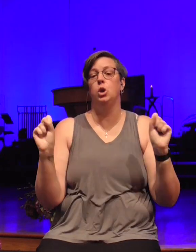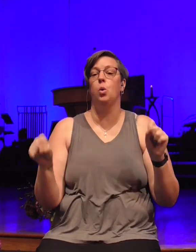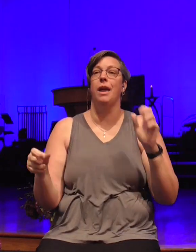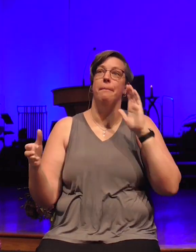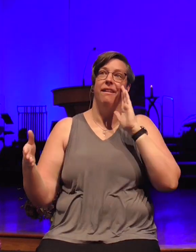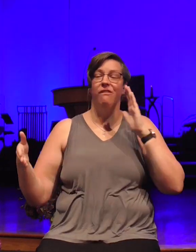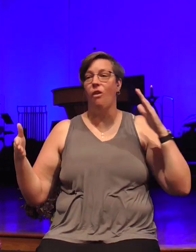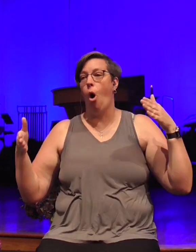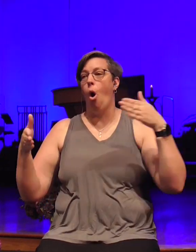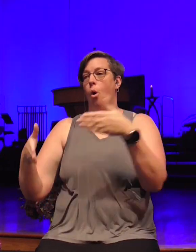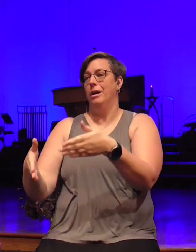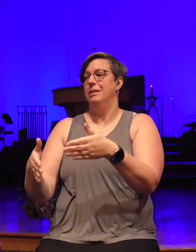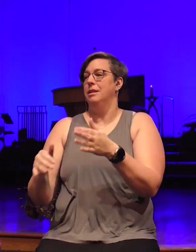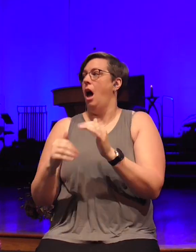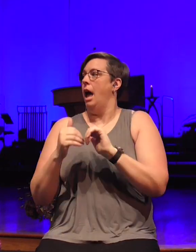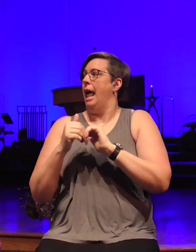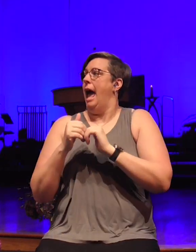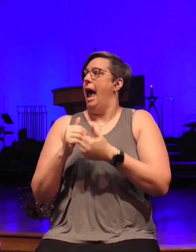on how